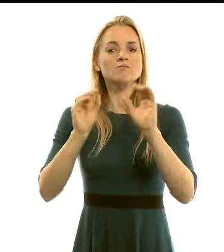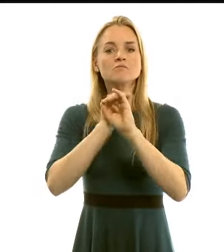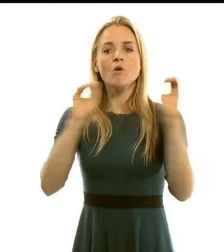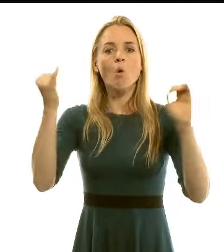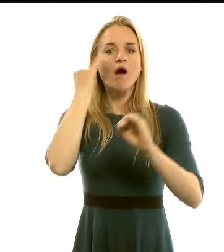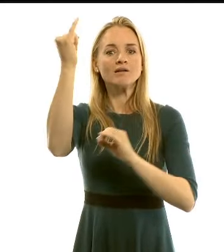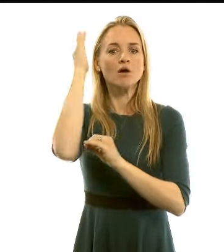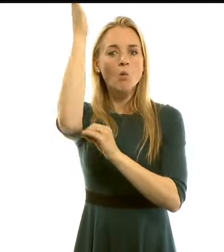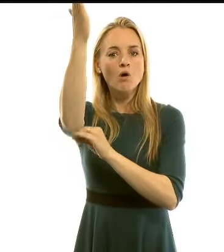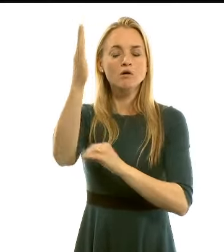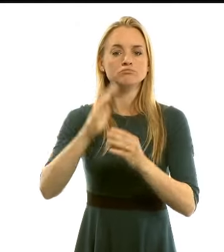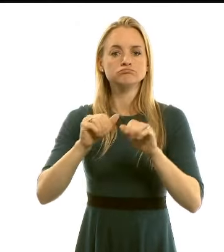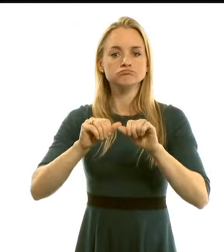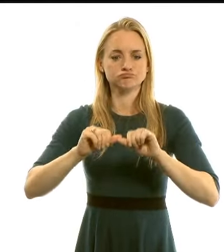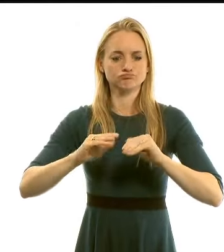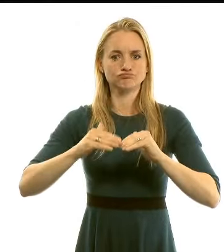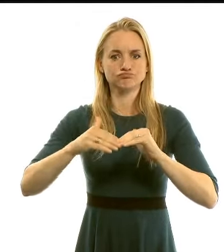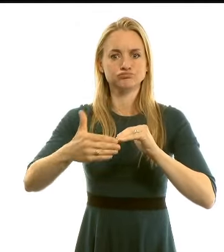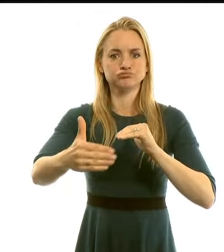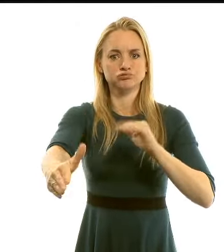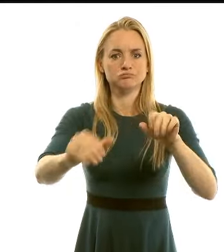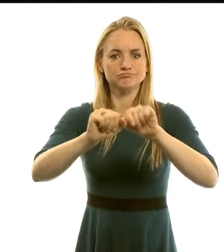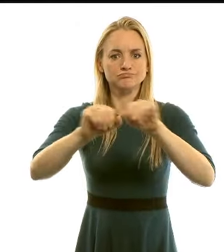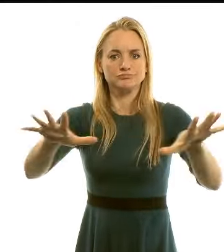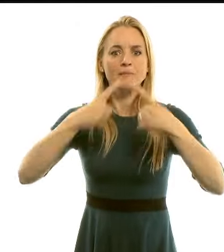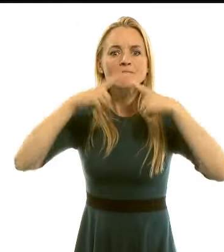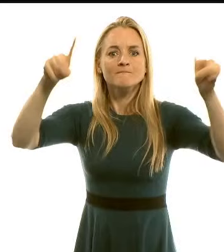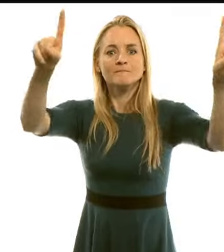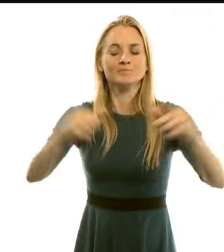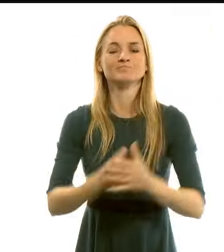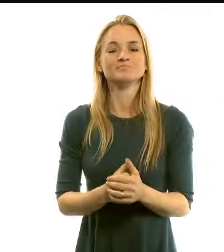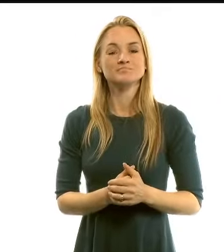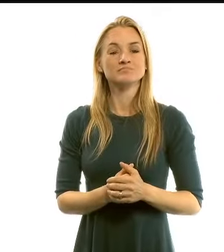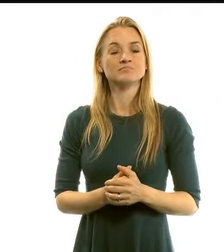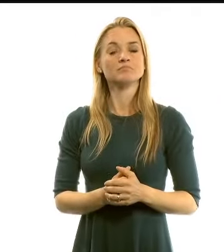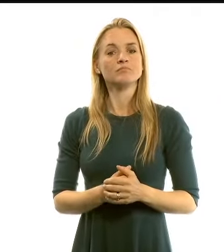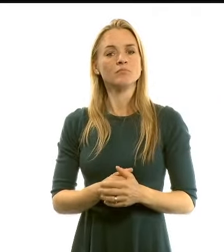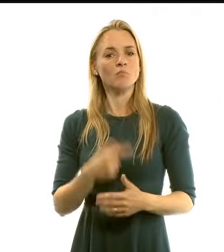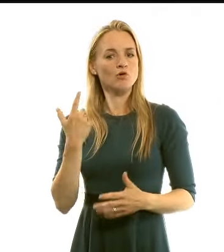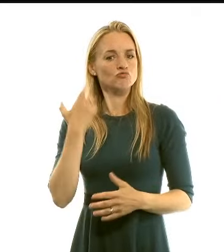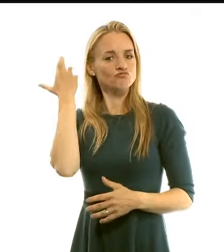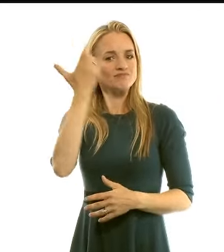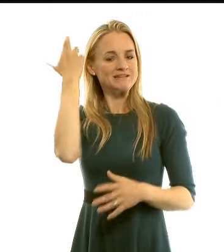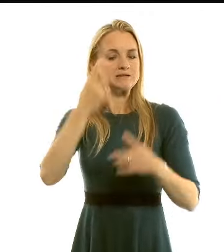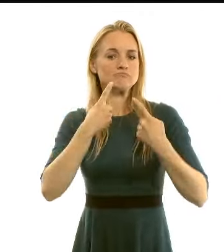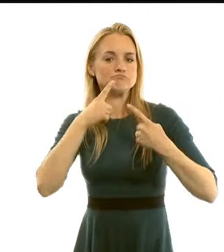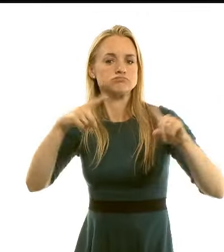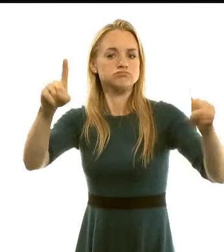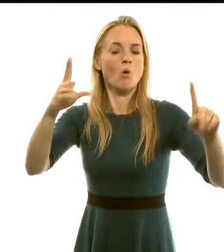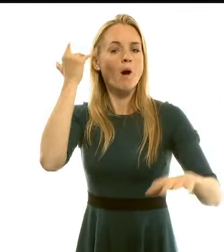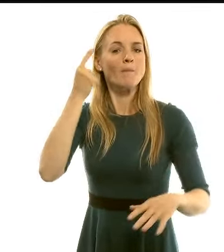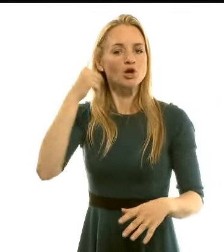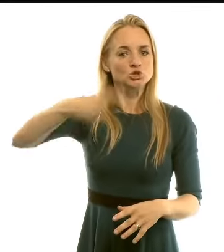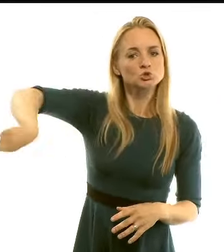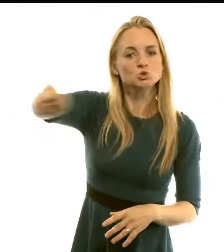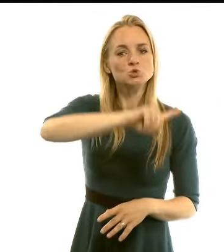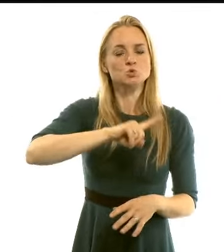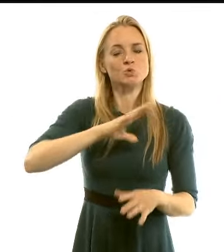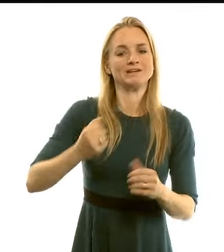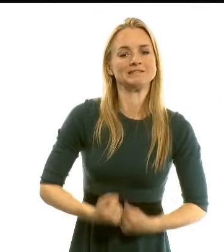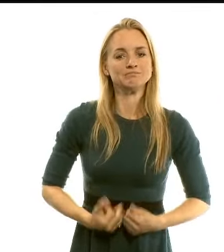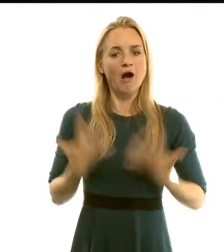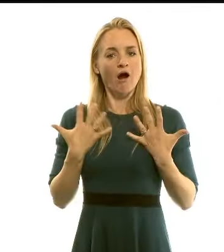incredible fans who have kept energizing and inspiring us to make bigger stories and better toys year after year. But here today,